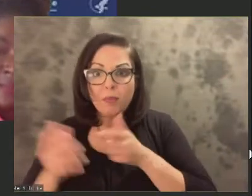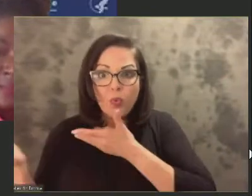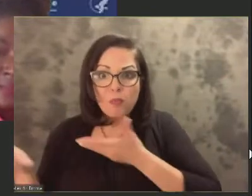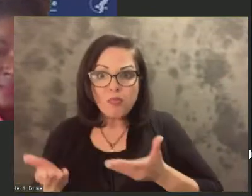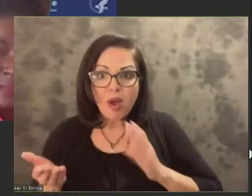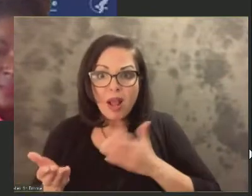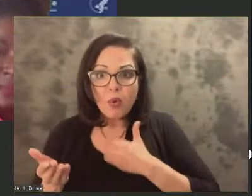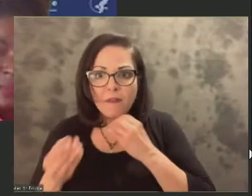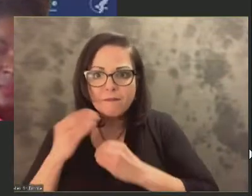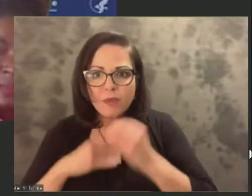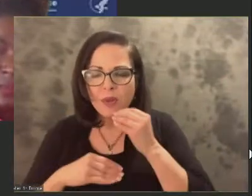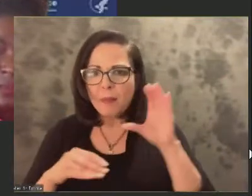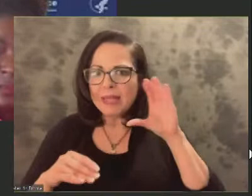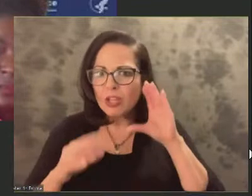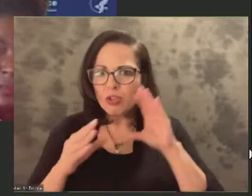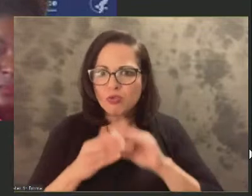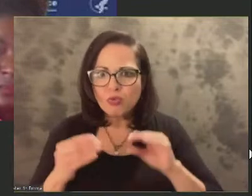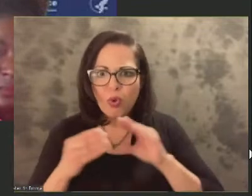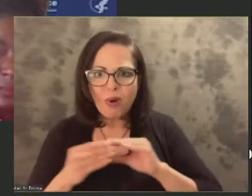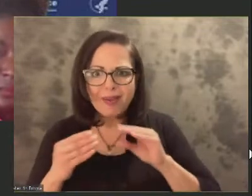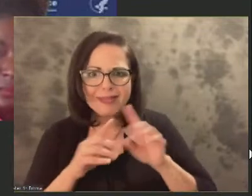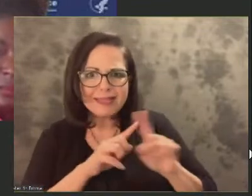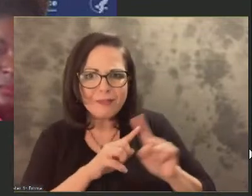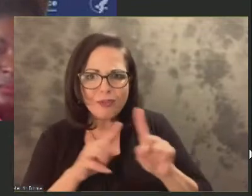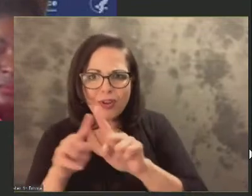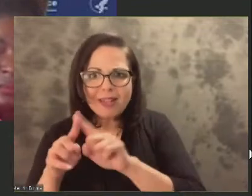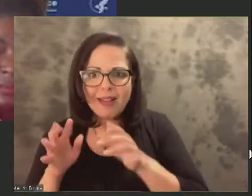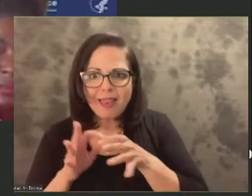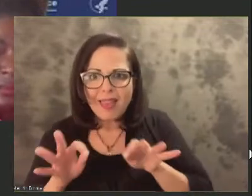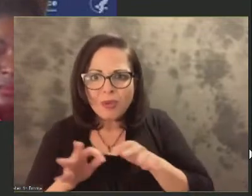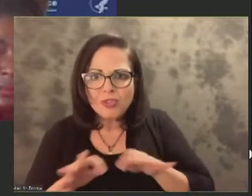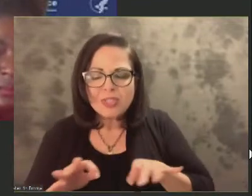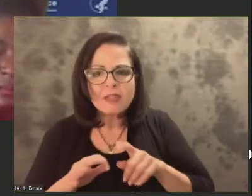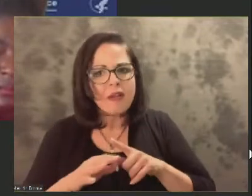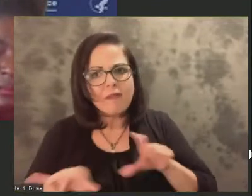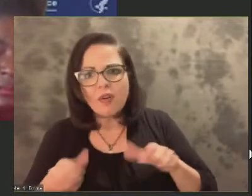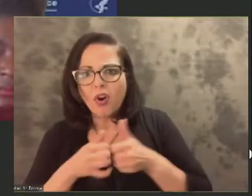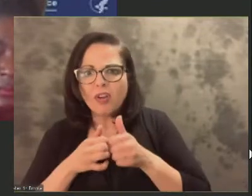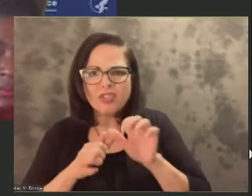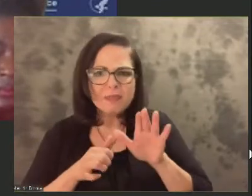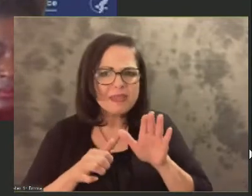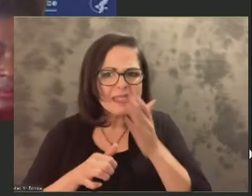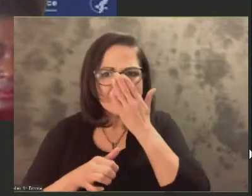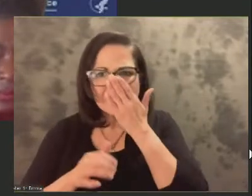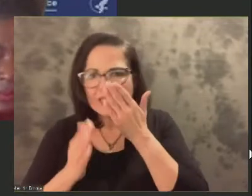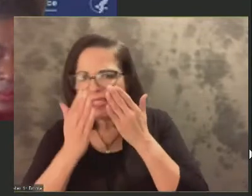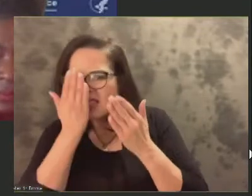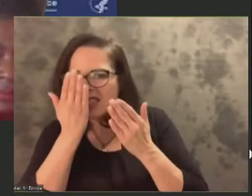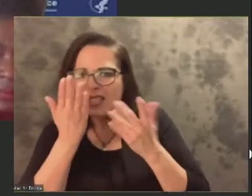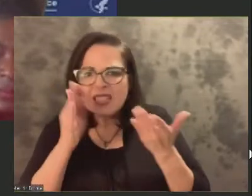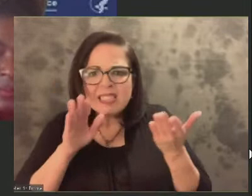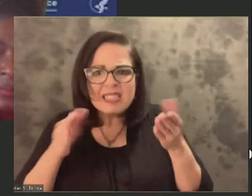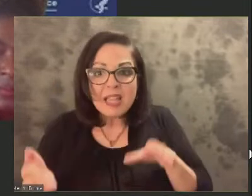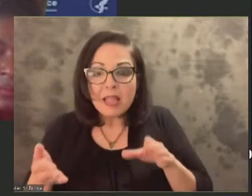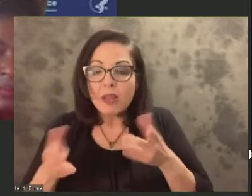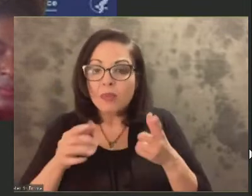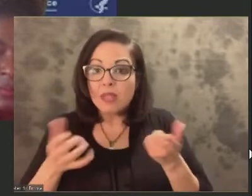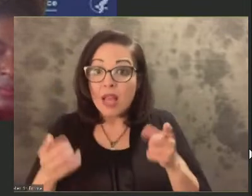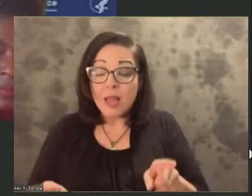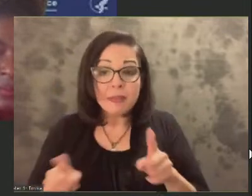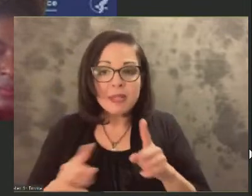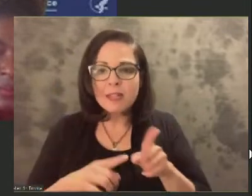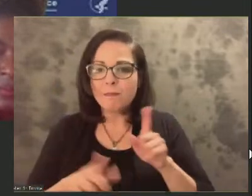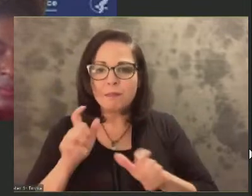hear stories in all different languages of the hardships and the death that was going on because they were